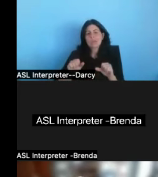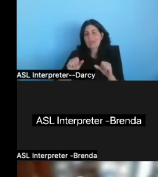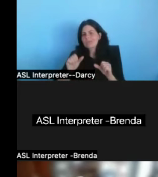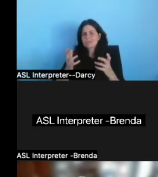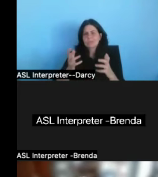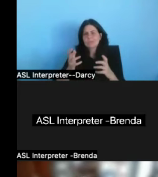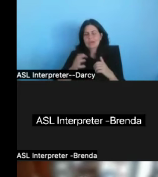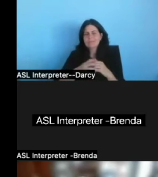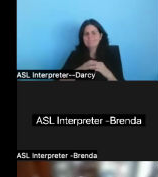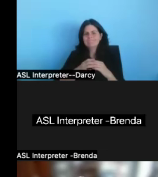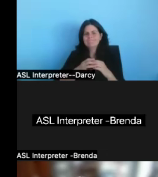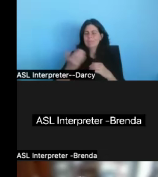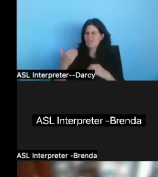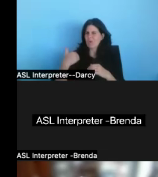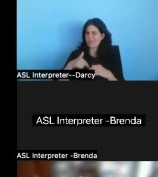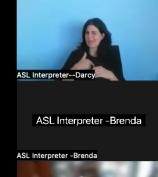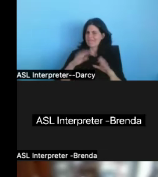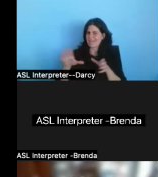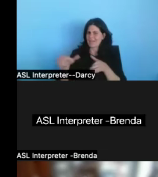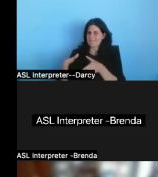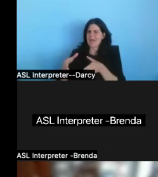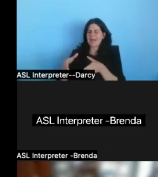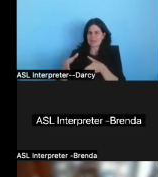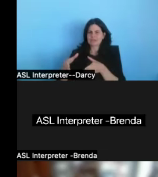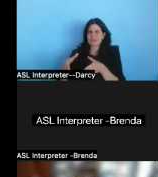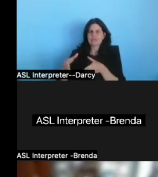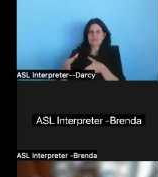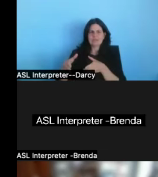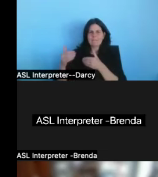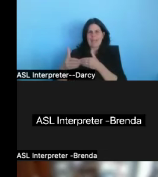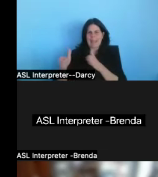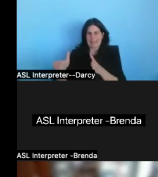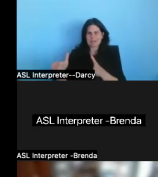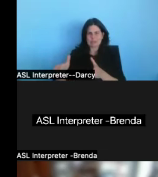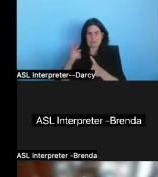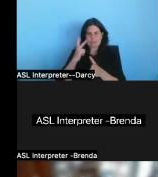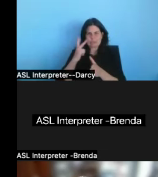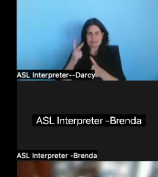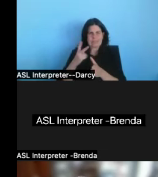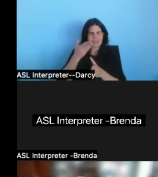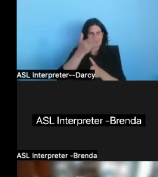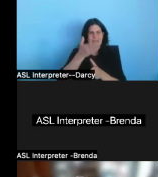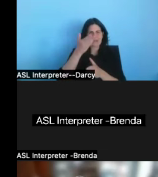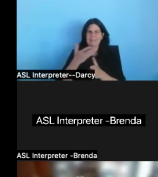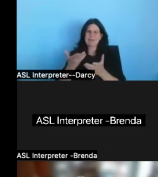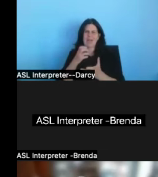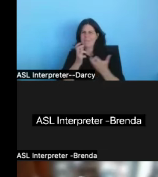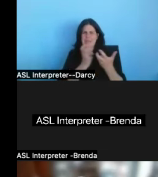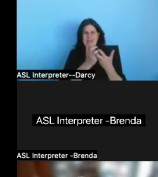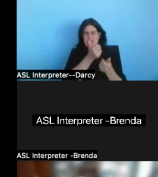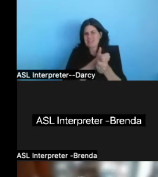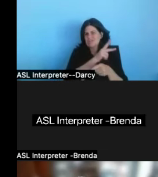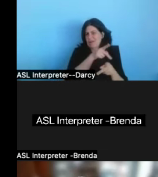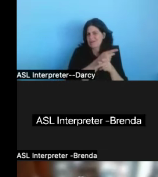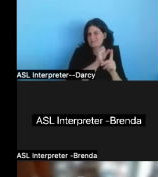used to have these kind of packages as you see here, but it wasn't necessarily ideal for every situation. So now you'll be able